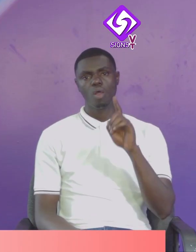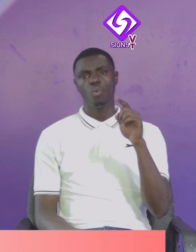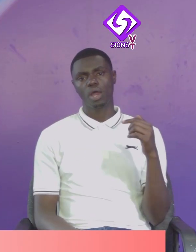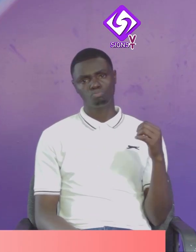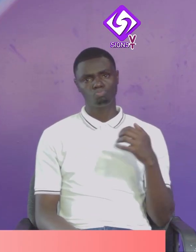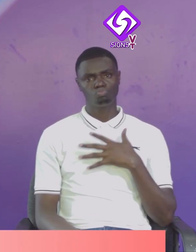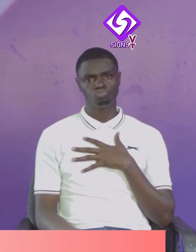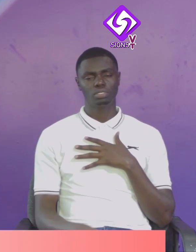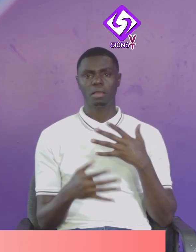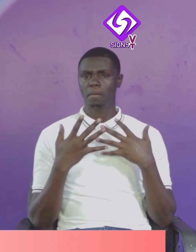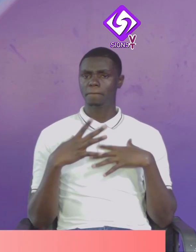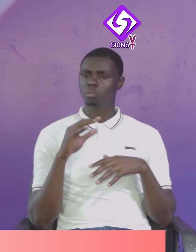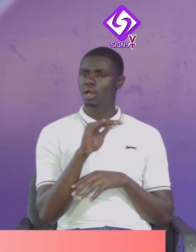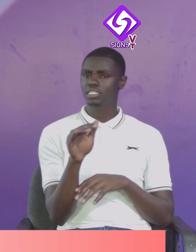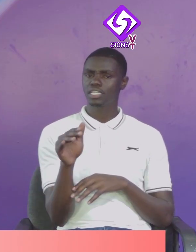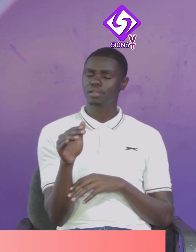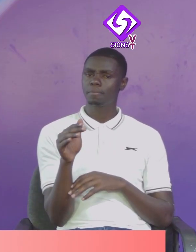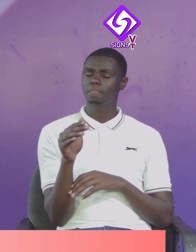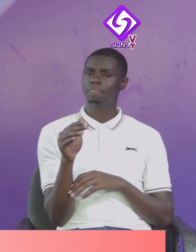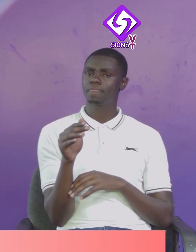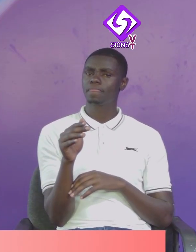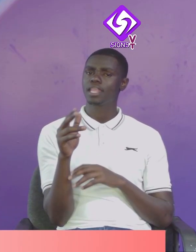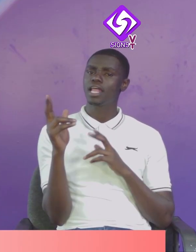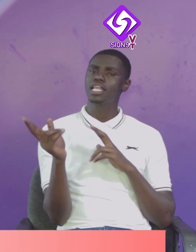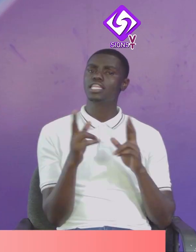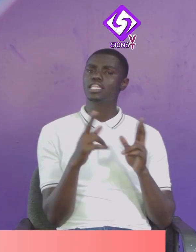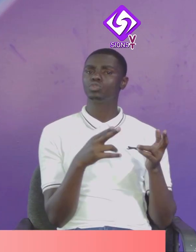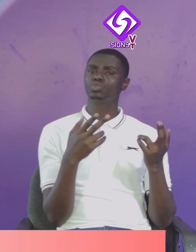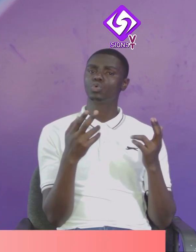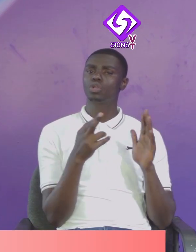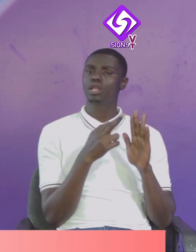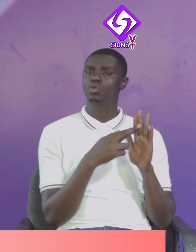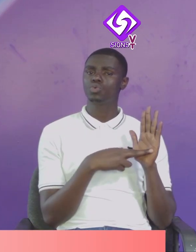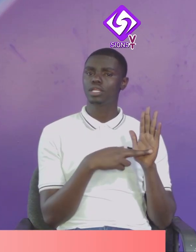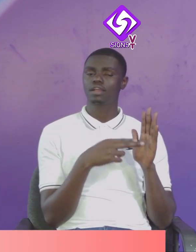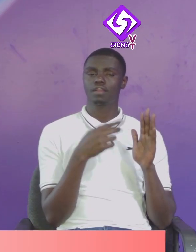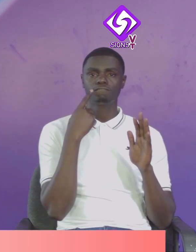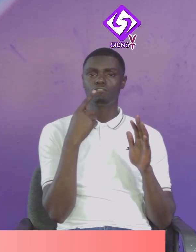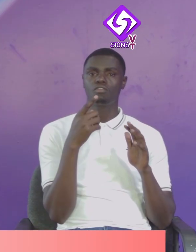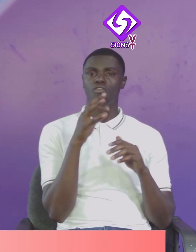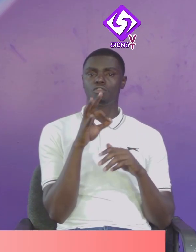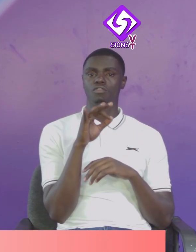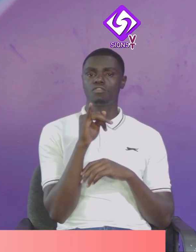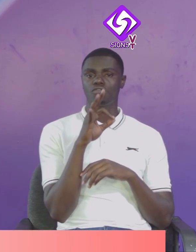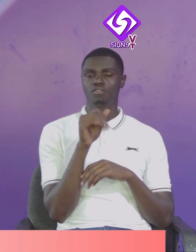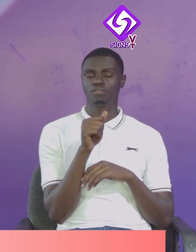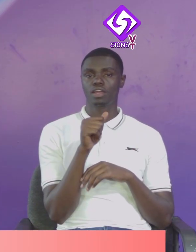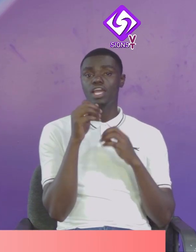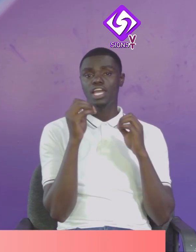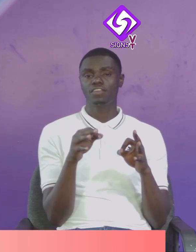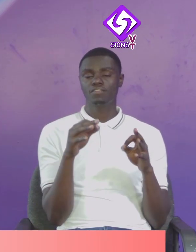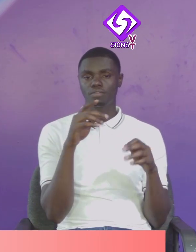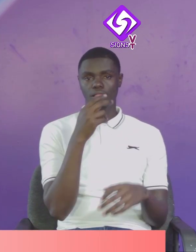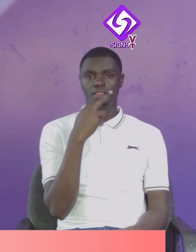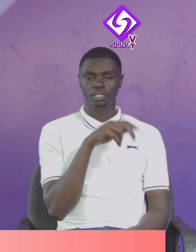Yeah. People asking now with the usual happenings, so the usual rulings for FIFA. When you get a red card, you miss at least